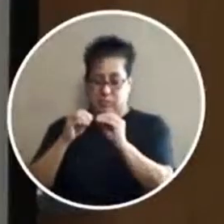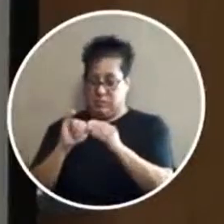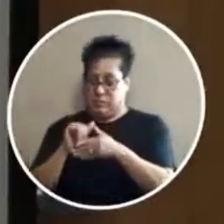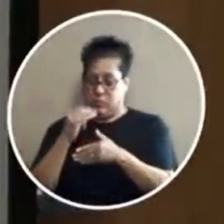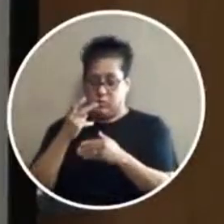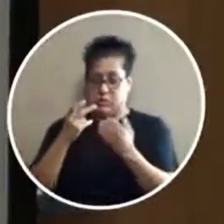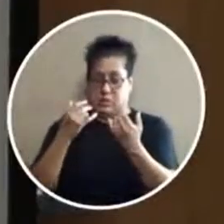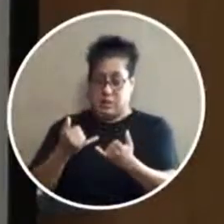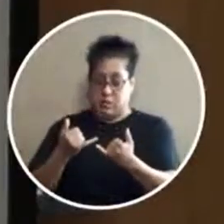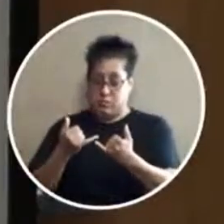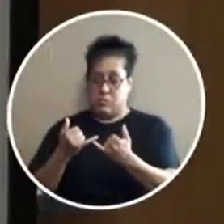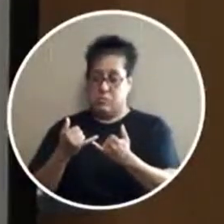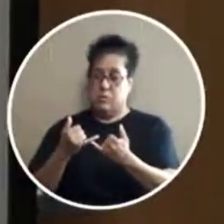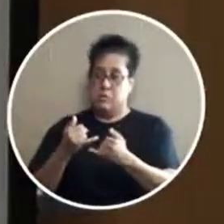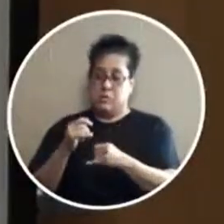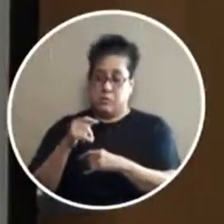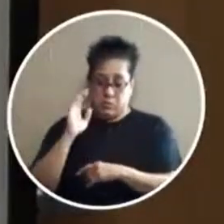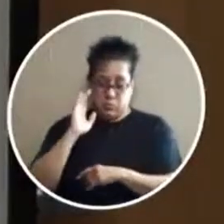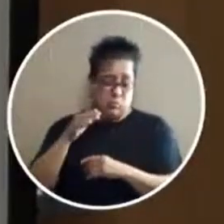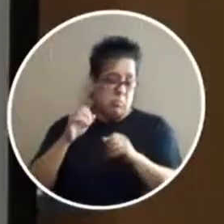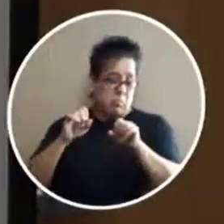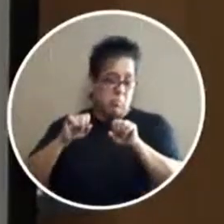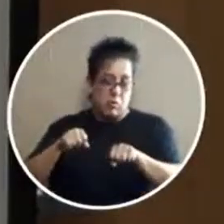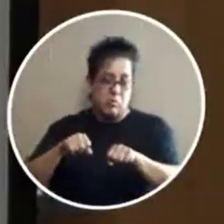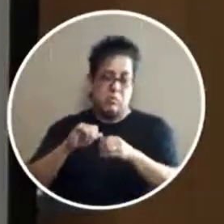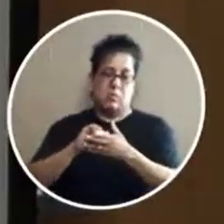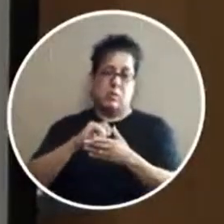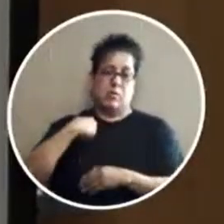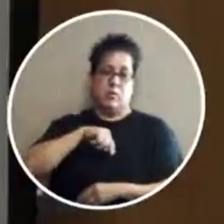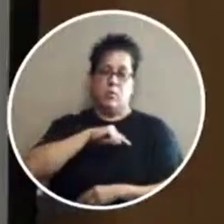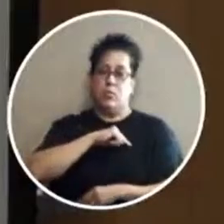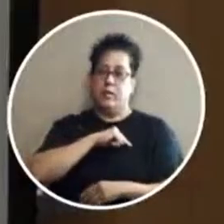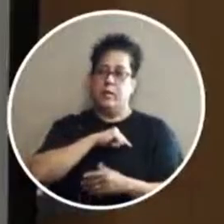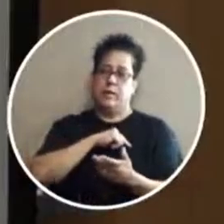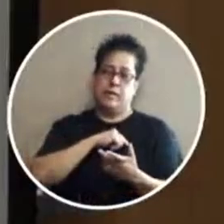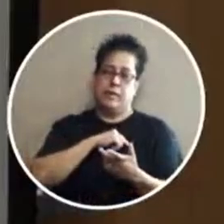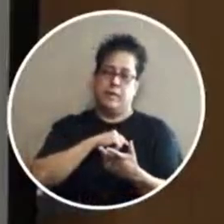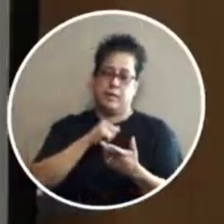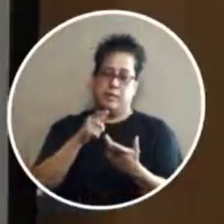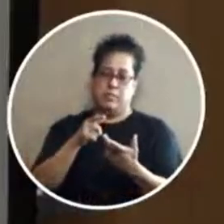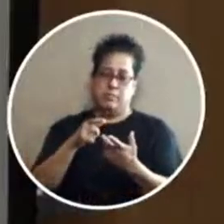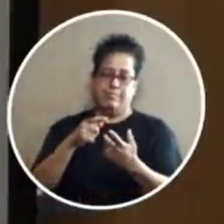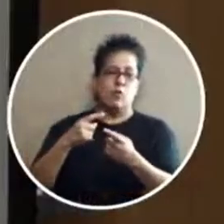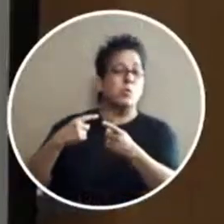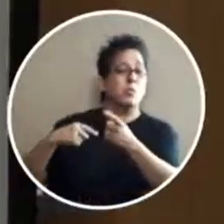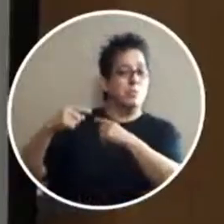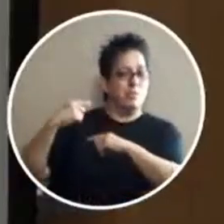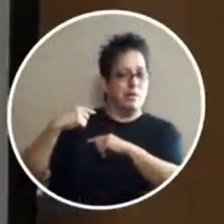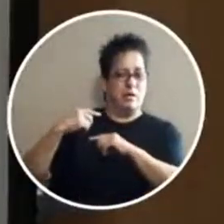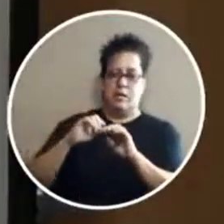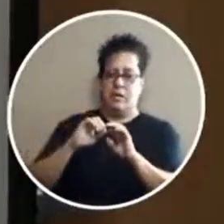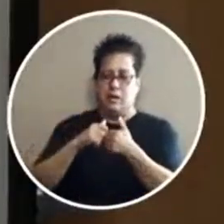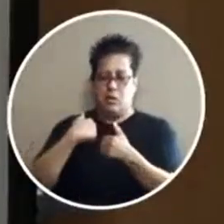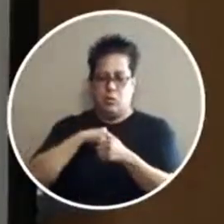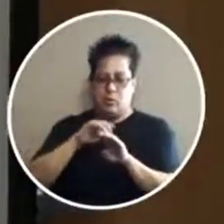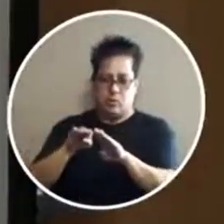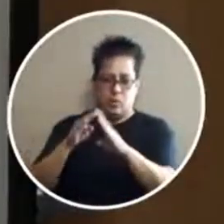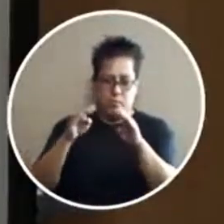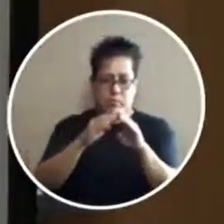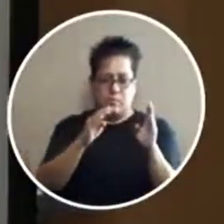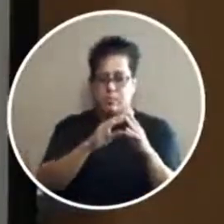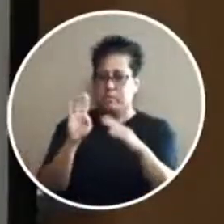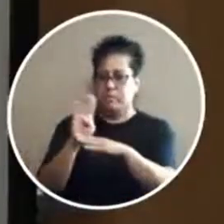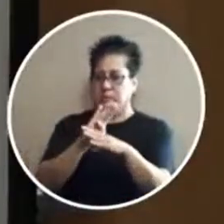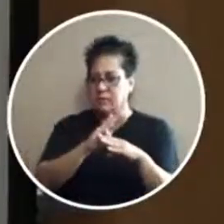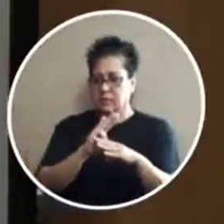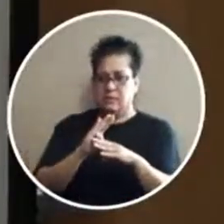seeing right now, will there be a possibility that we're going to be going back in the way that we're opening up the